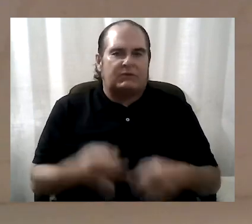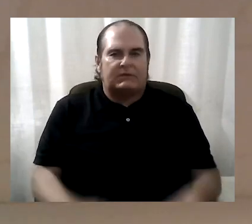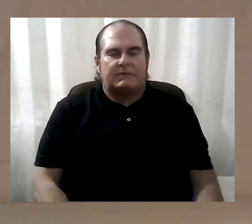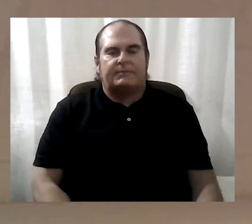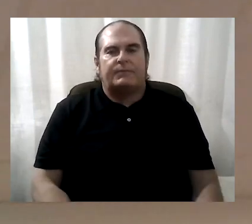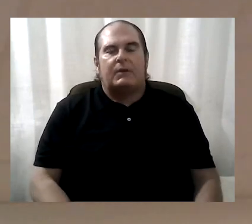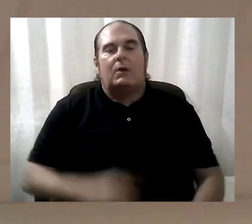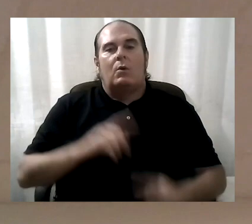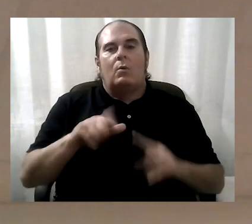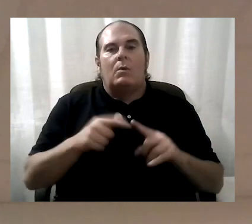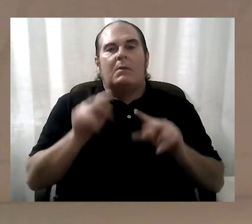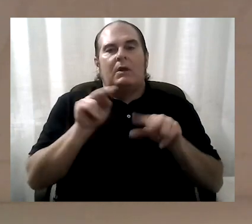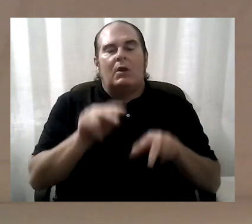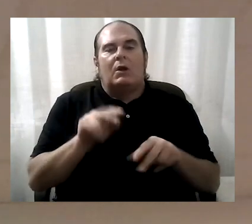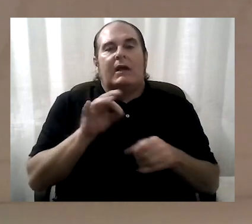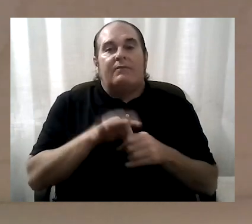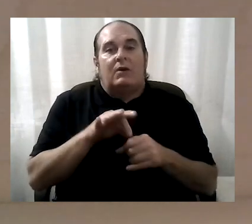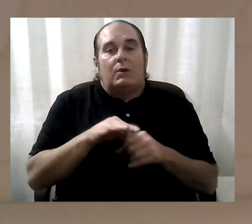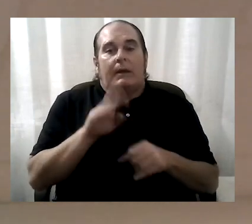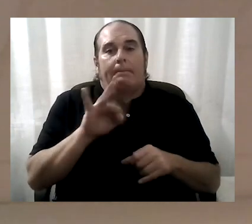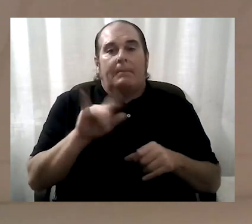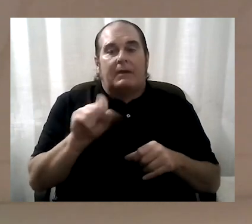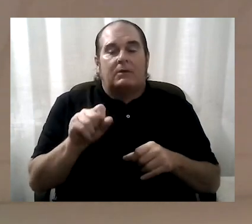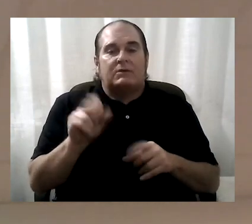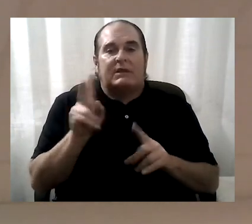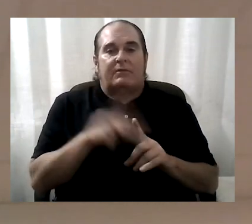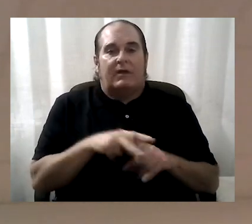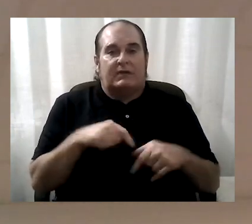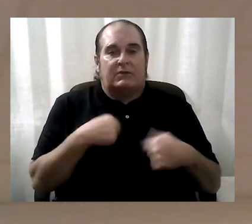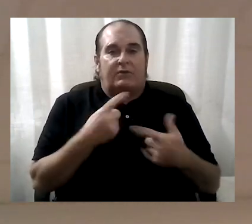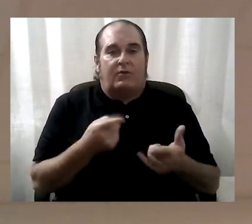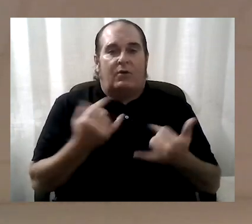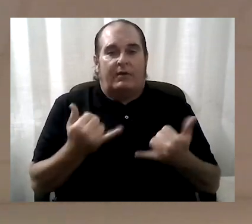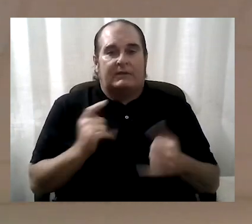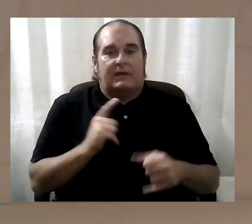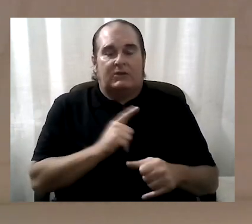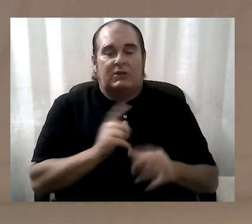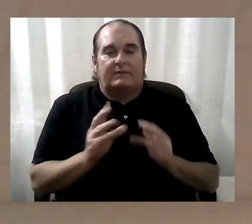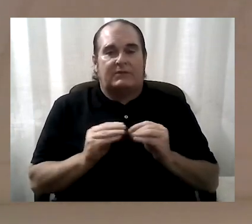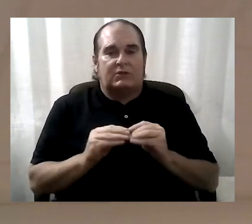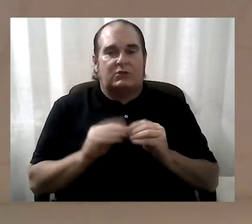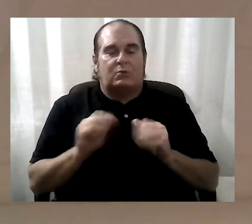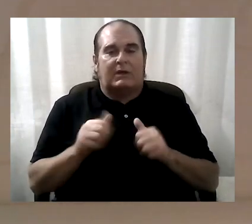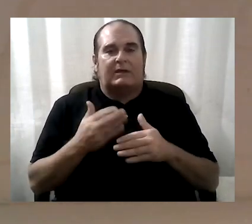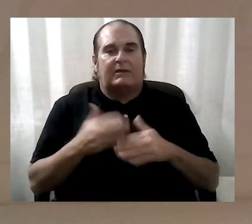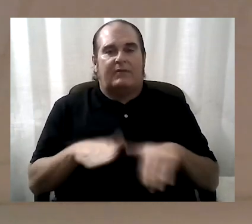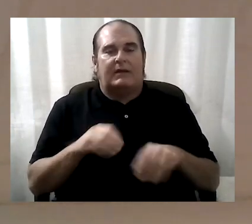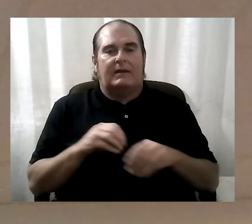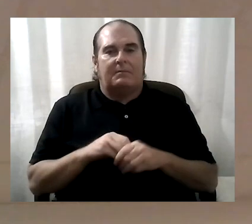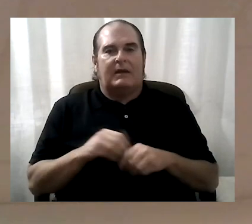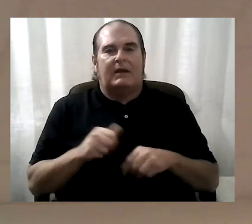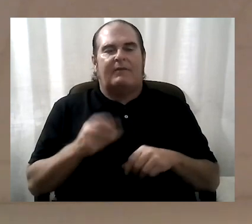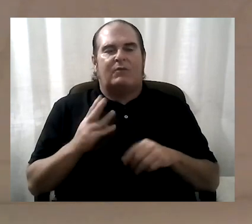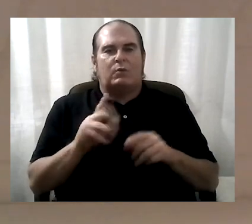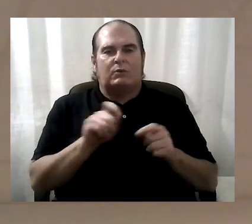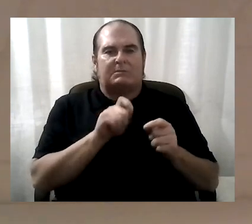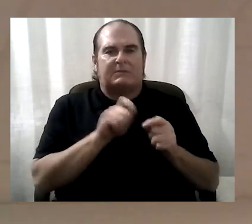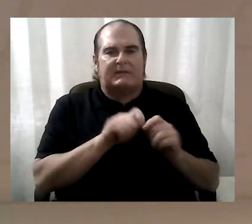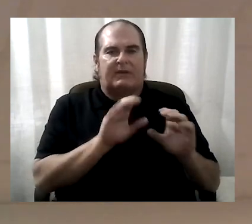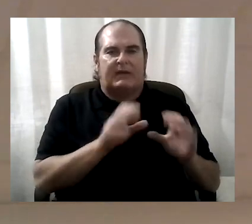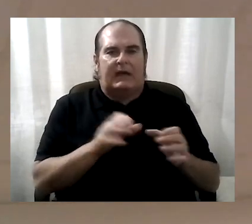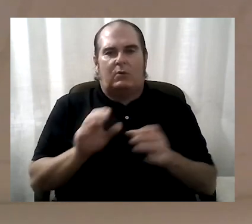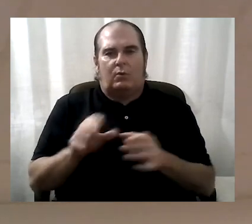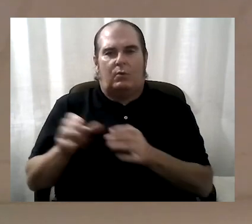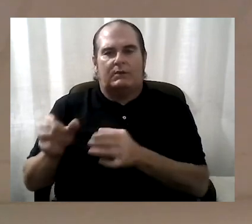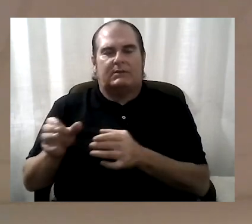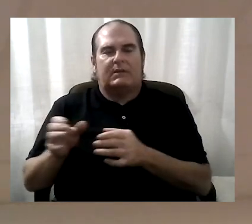been filed so far this session, we can really break them into a few specific categories. The first of these that